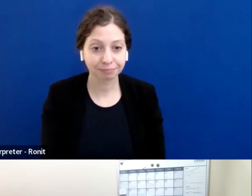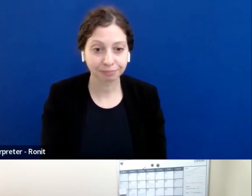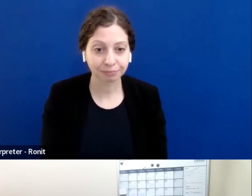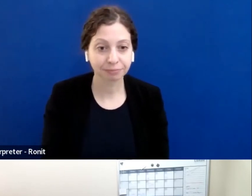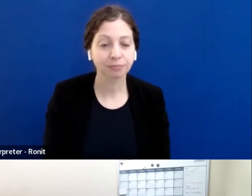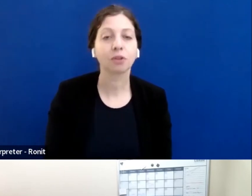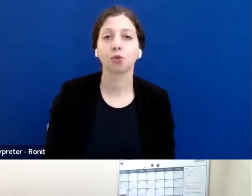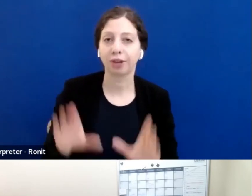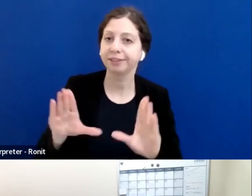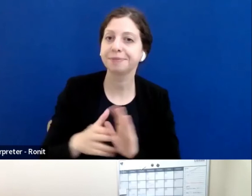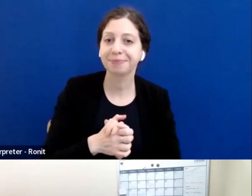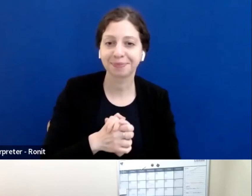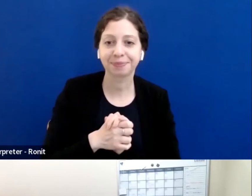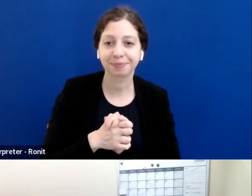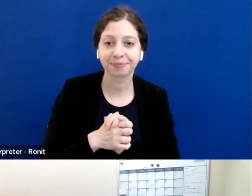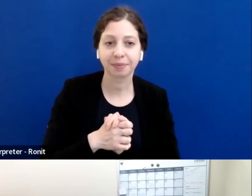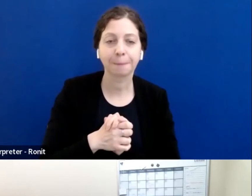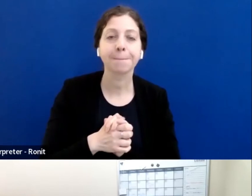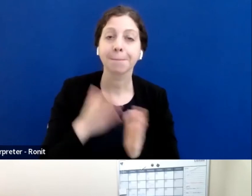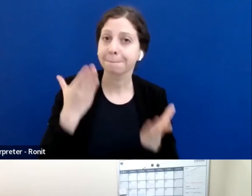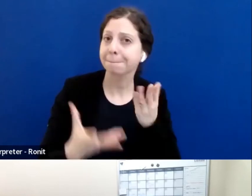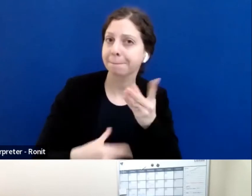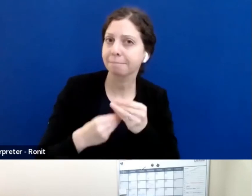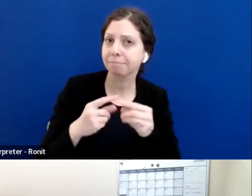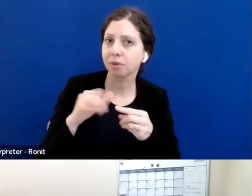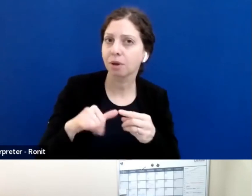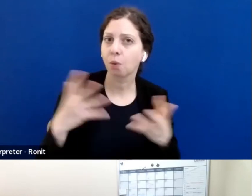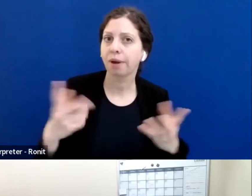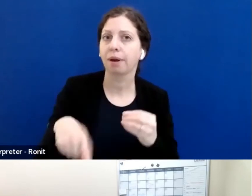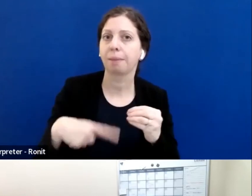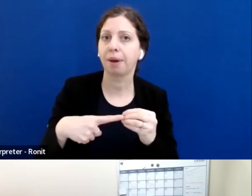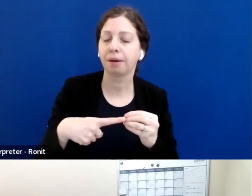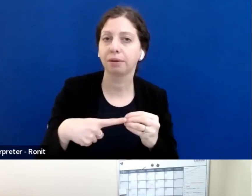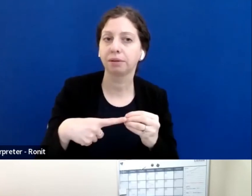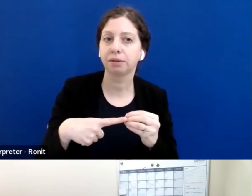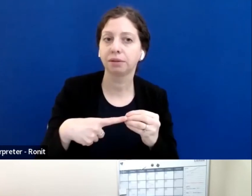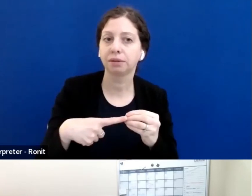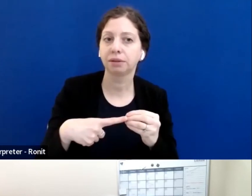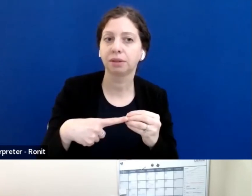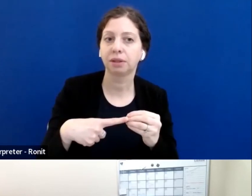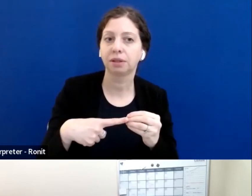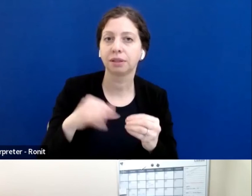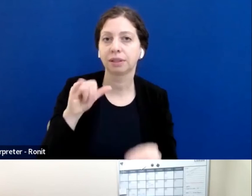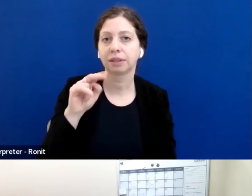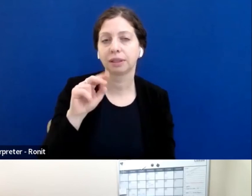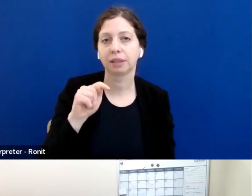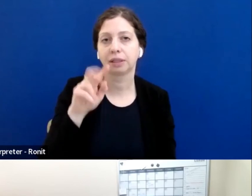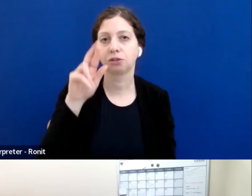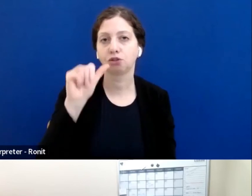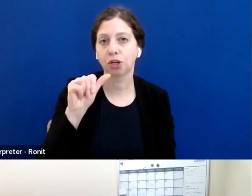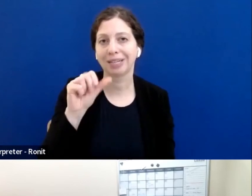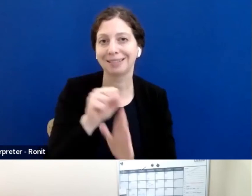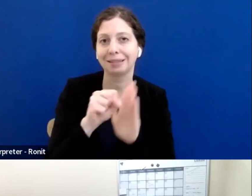Great. And maybe adding to that, what about, intrastate